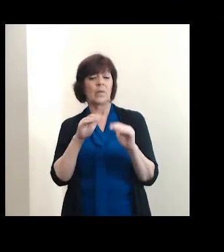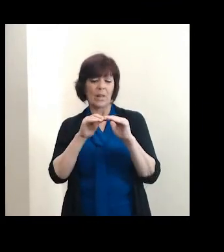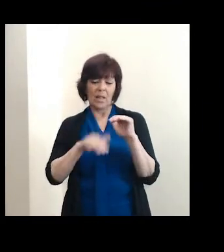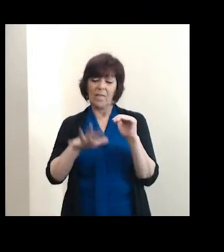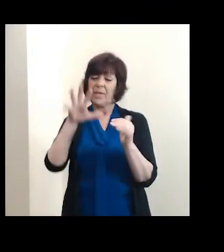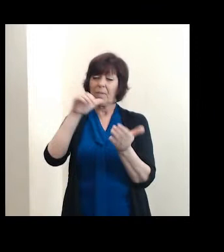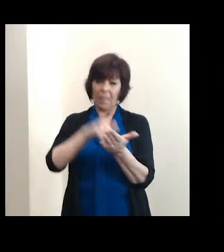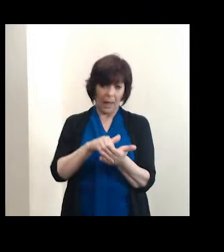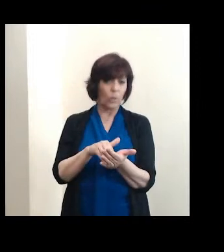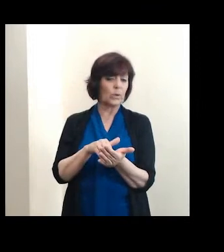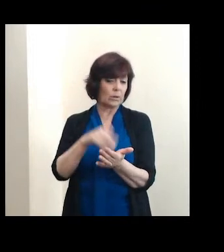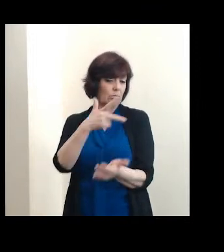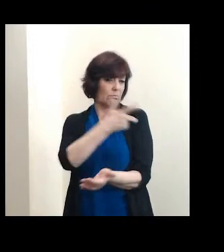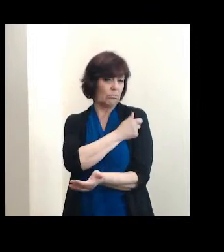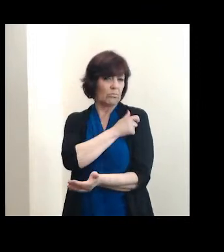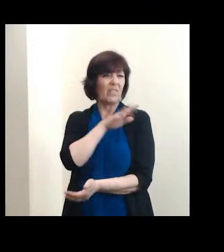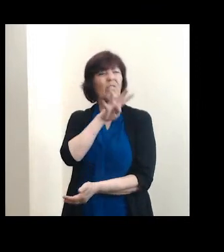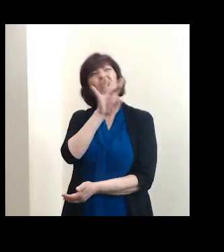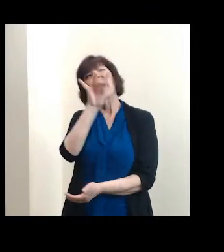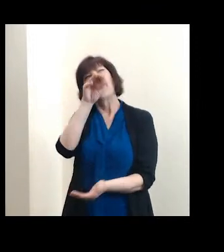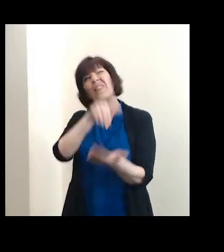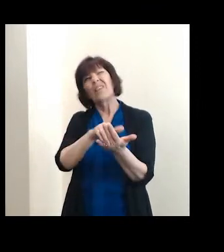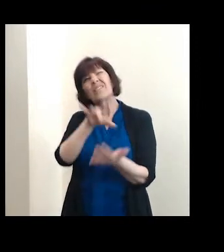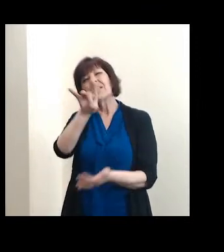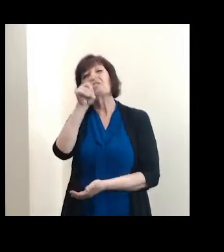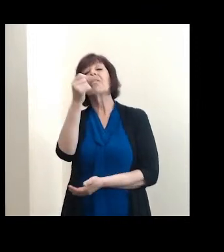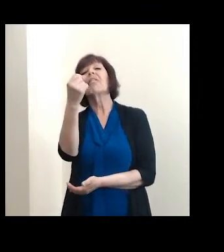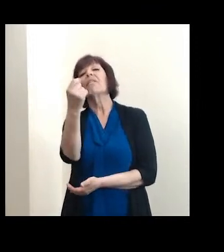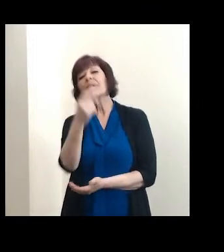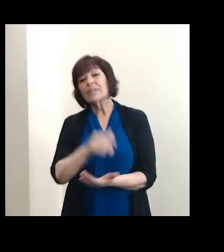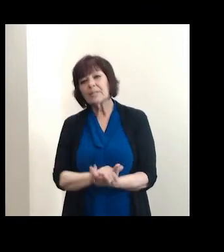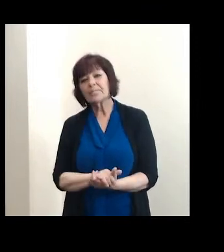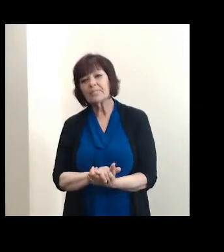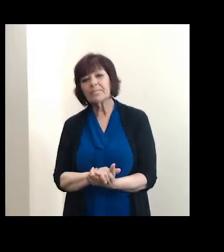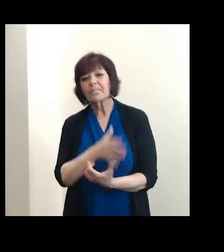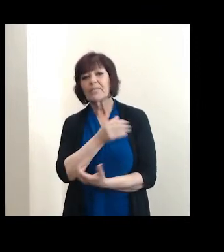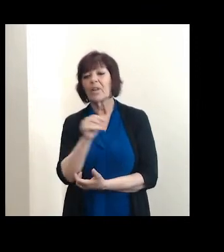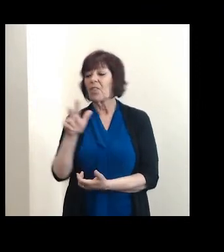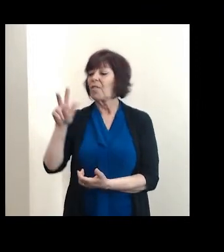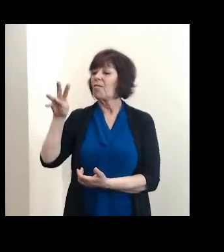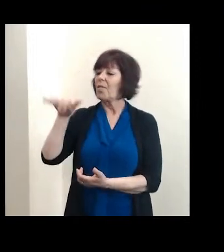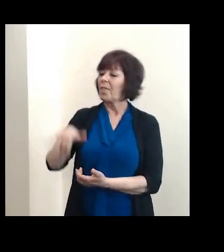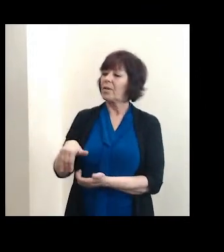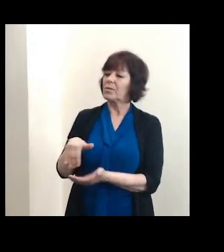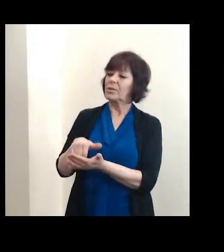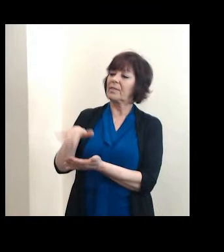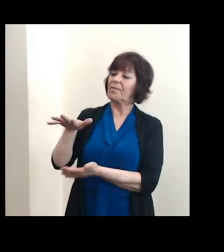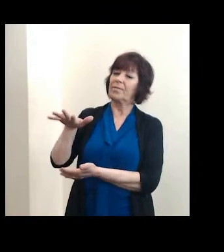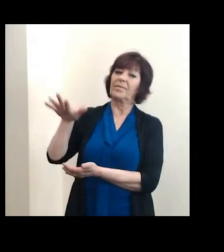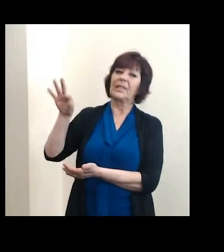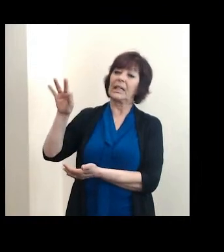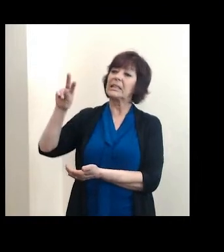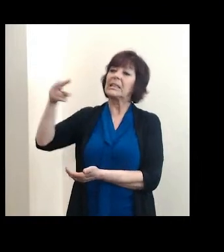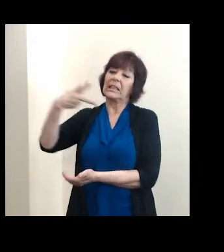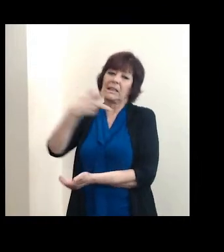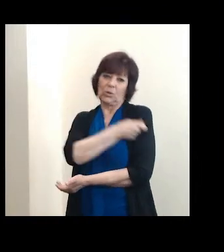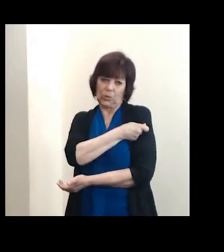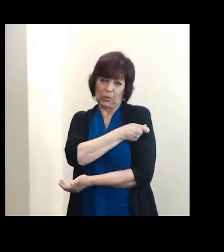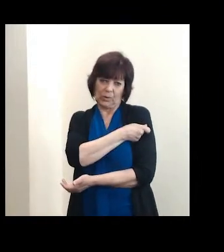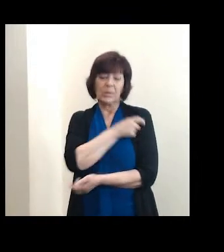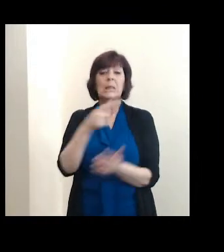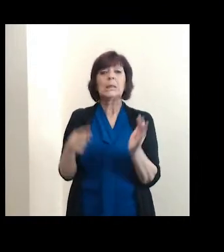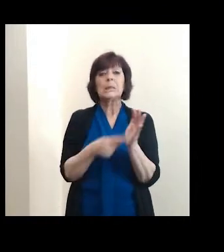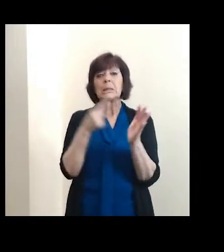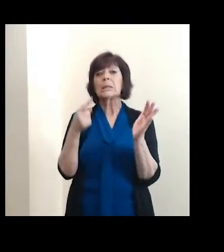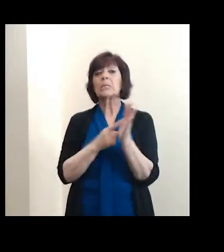first doses, 48,811, and 34,559 second doses.